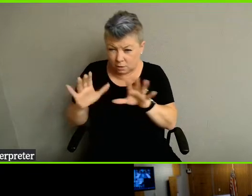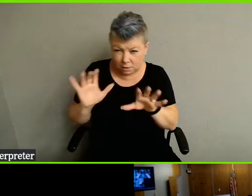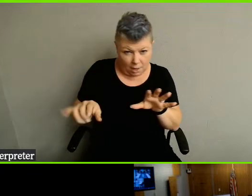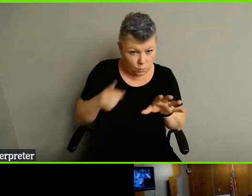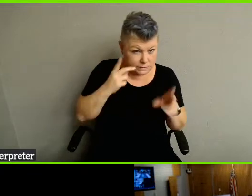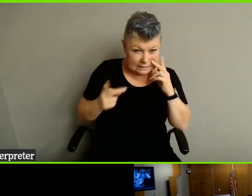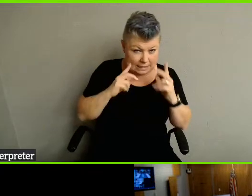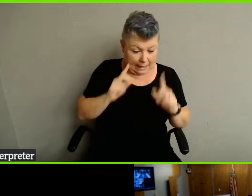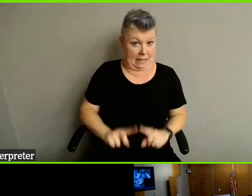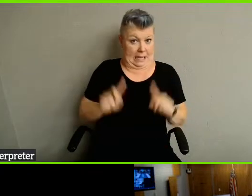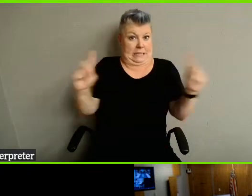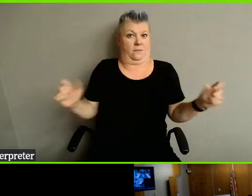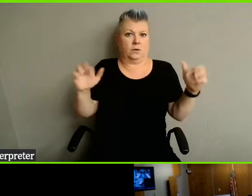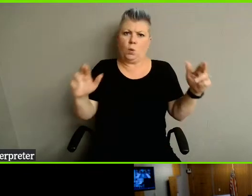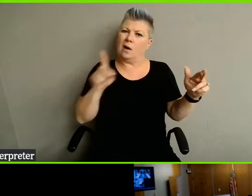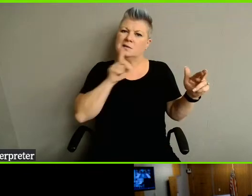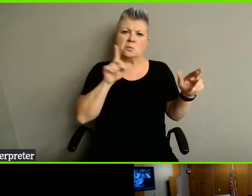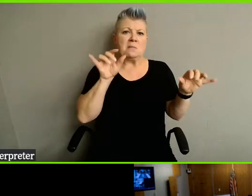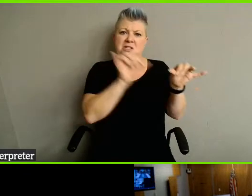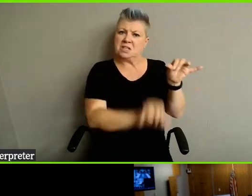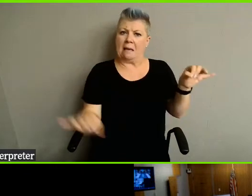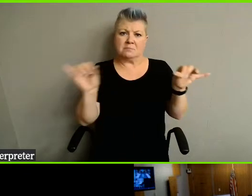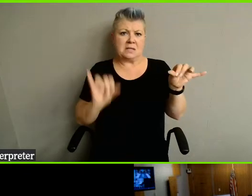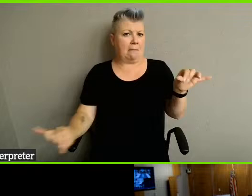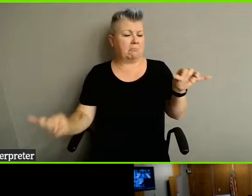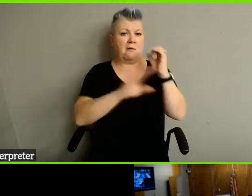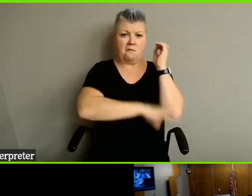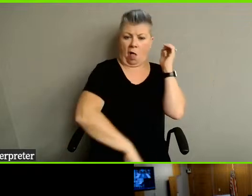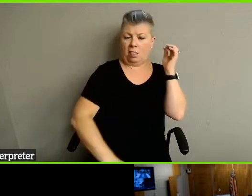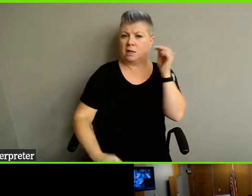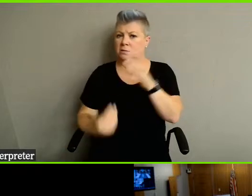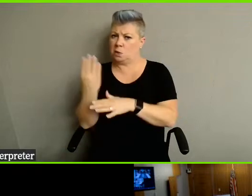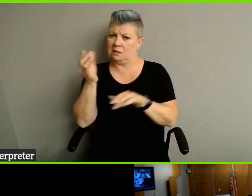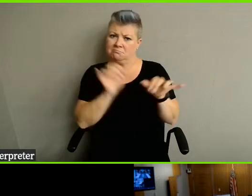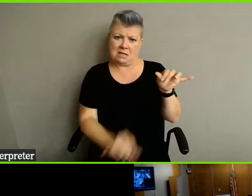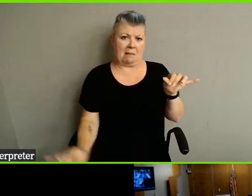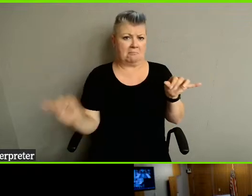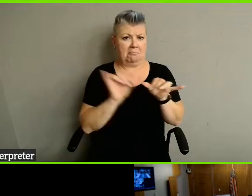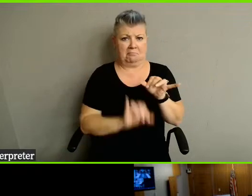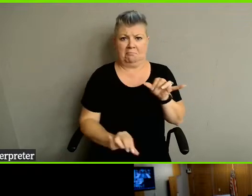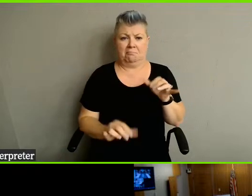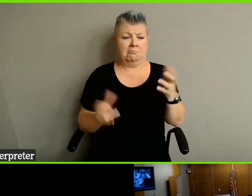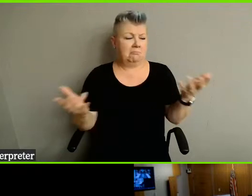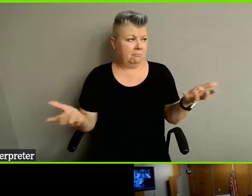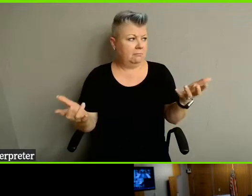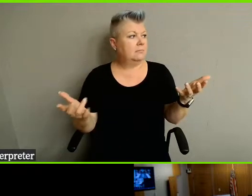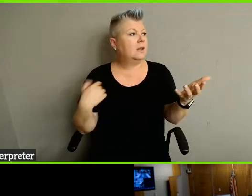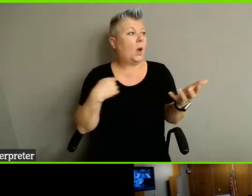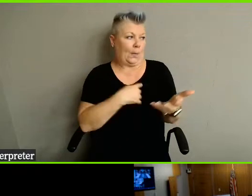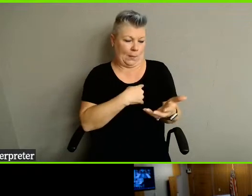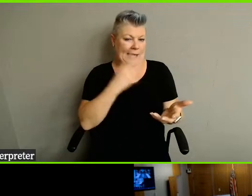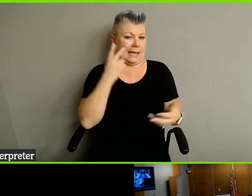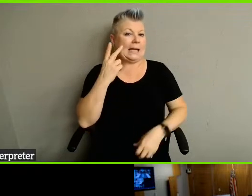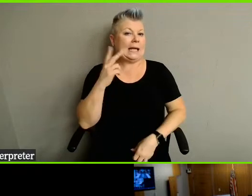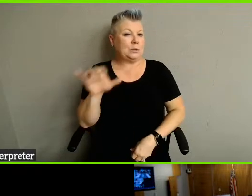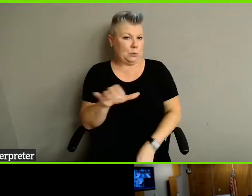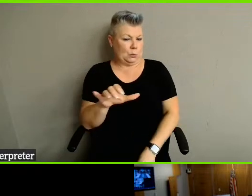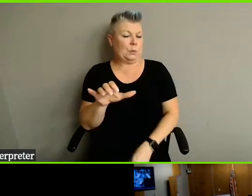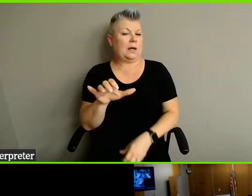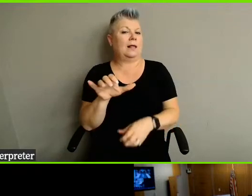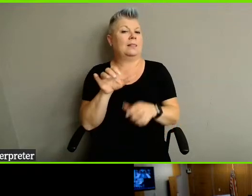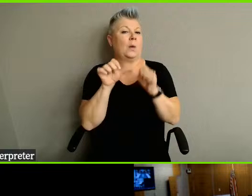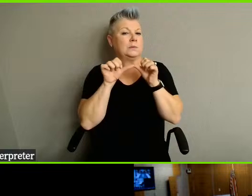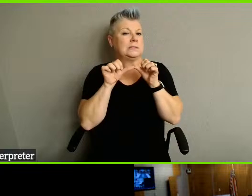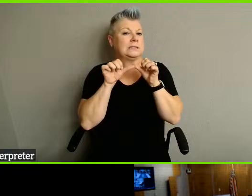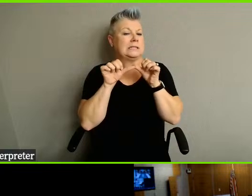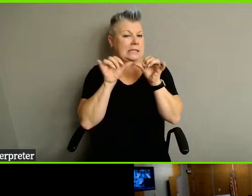Or is it pretty much the same sort of collaborative efforts? Well, we do those consistent collaborative efforts. It